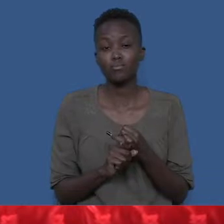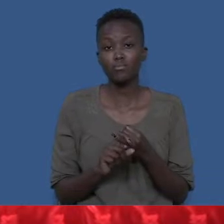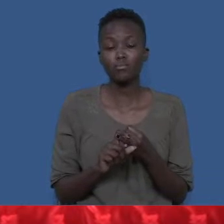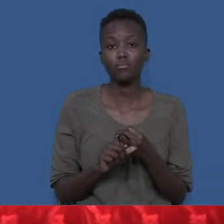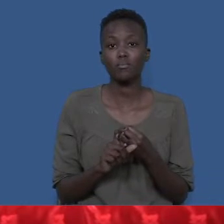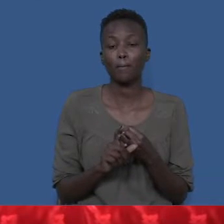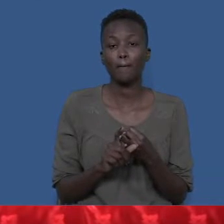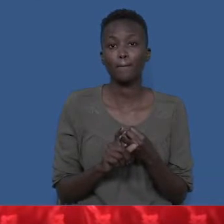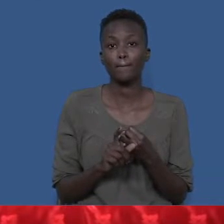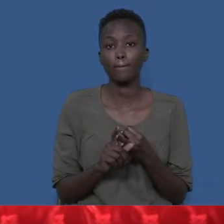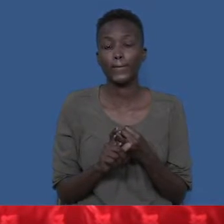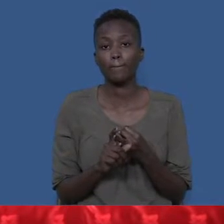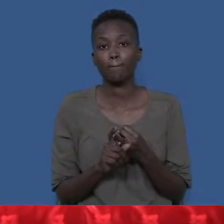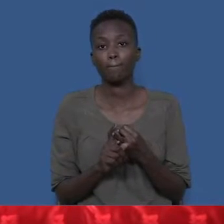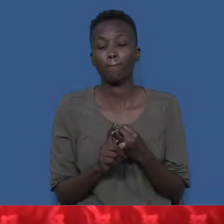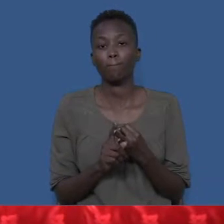that